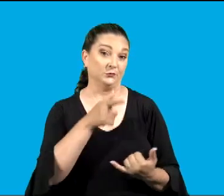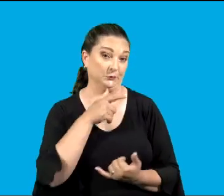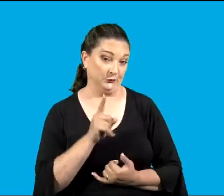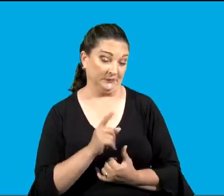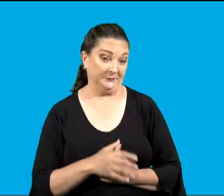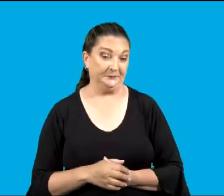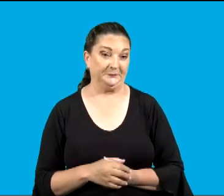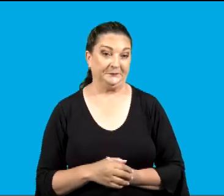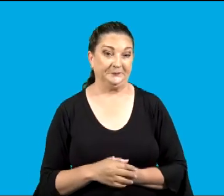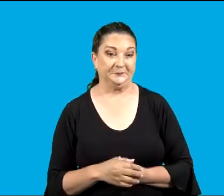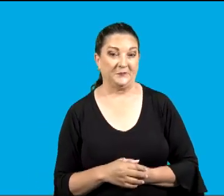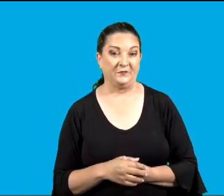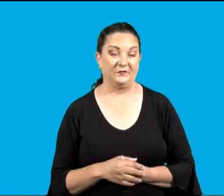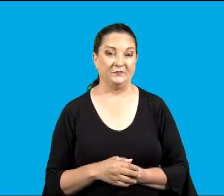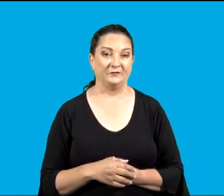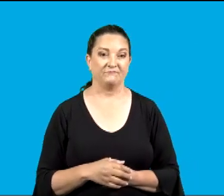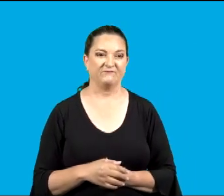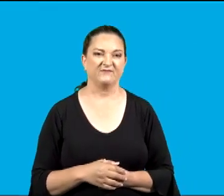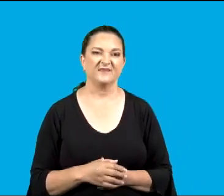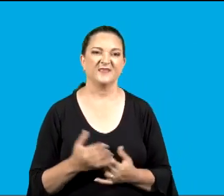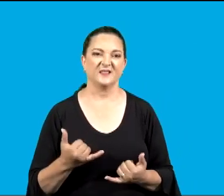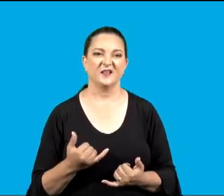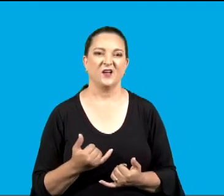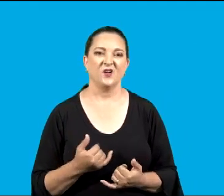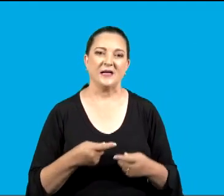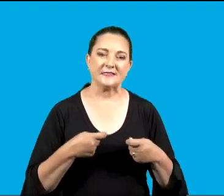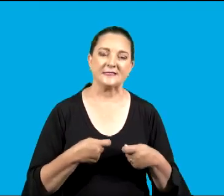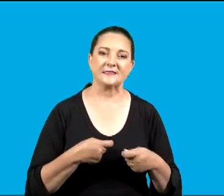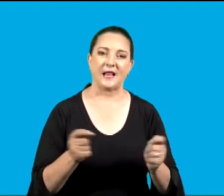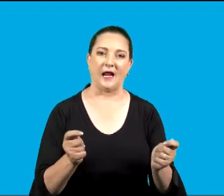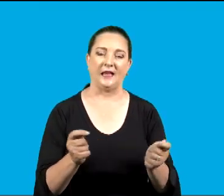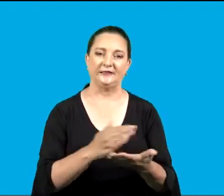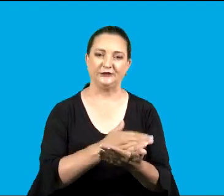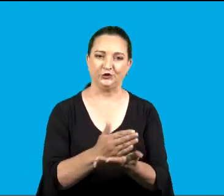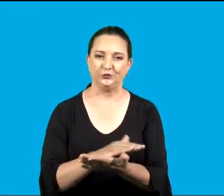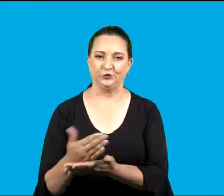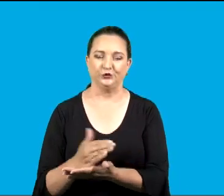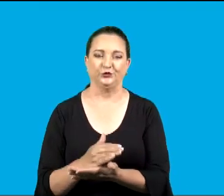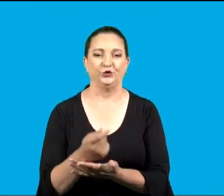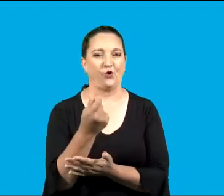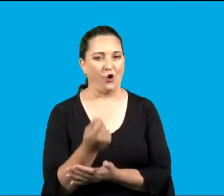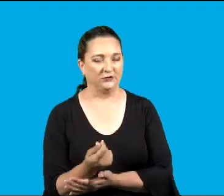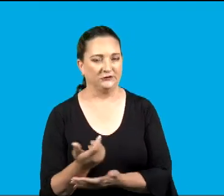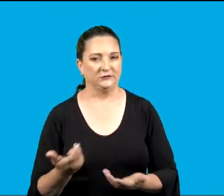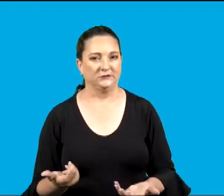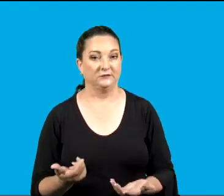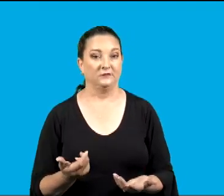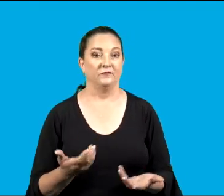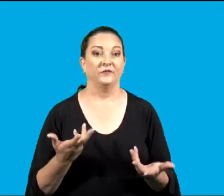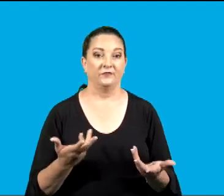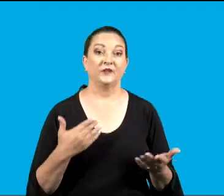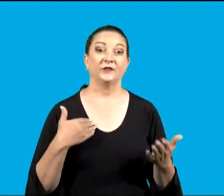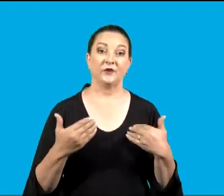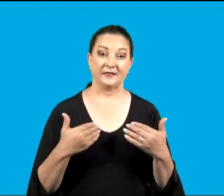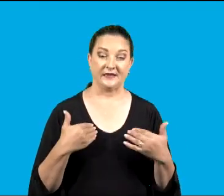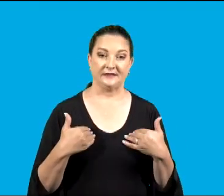now that my selling and distribution cost, I'm going to open a bracket here now, for